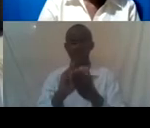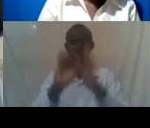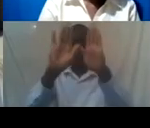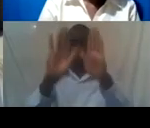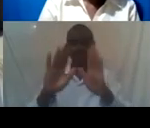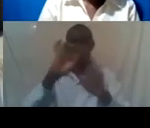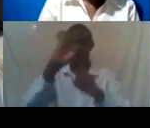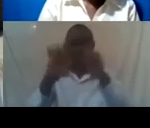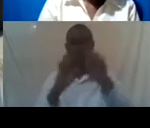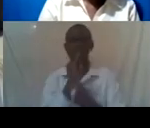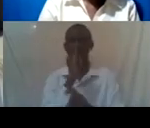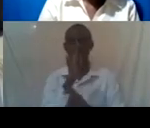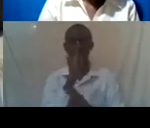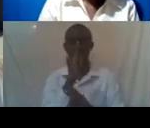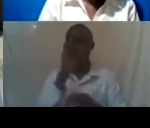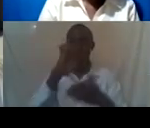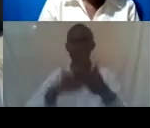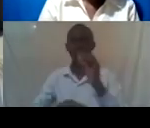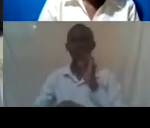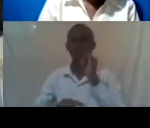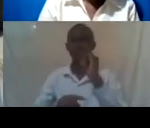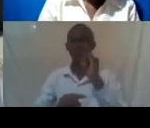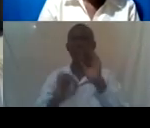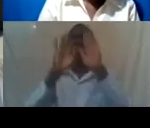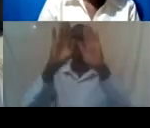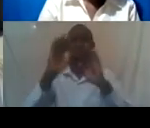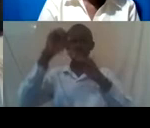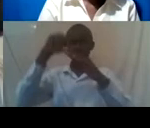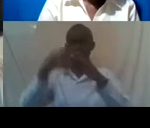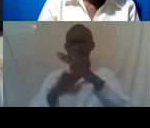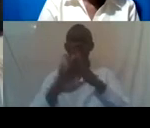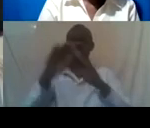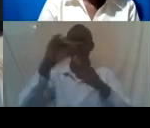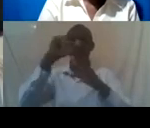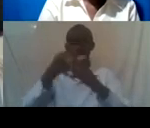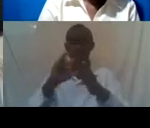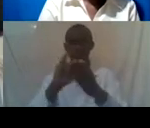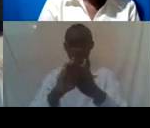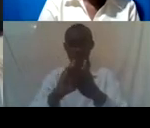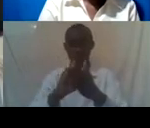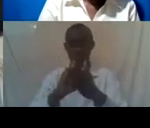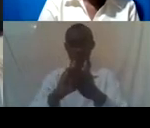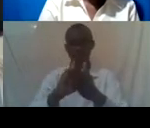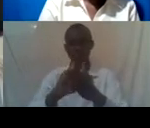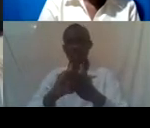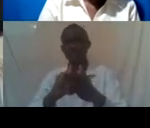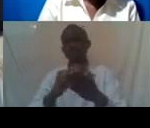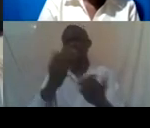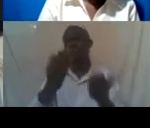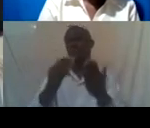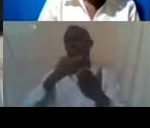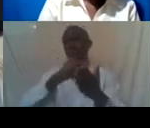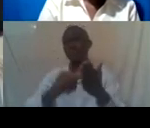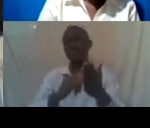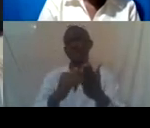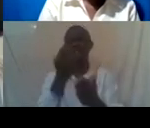is, what is supposed to go to the referendum? Is it just the